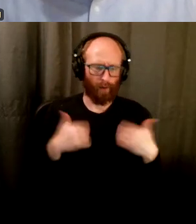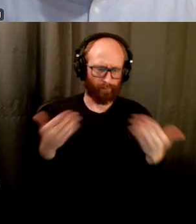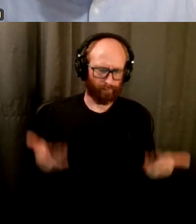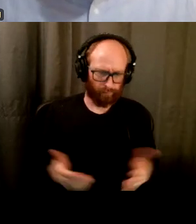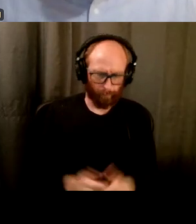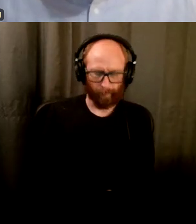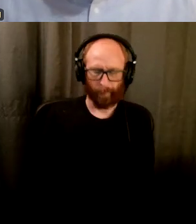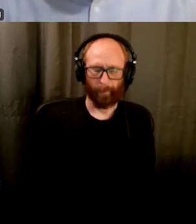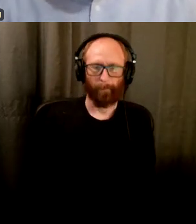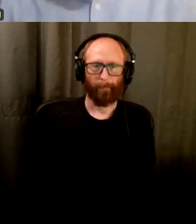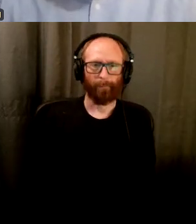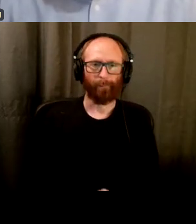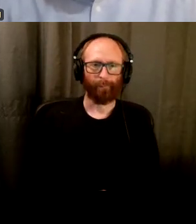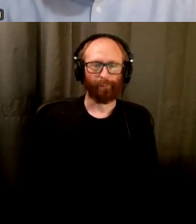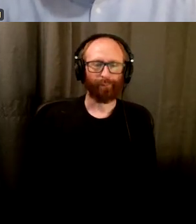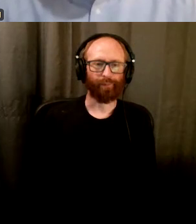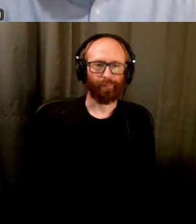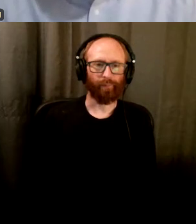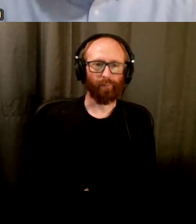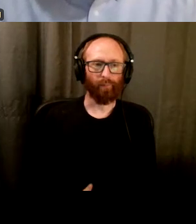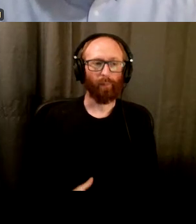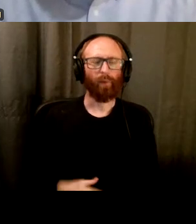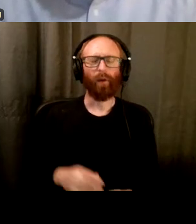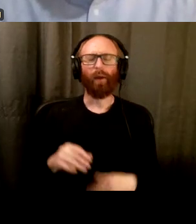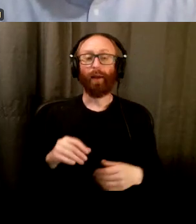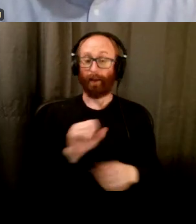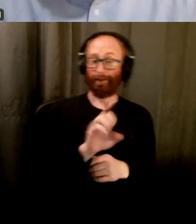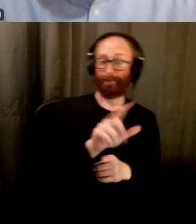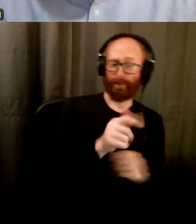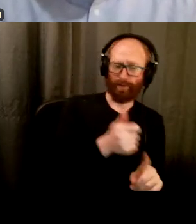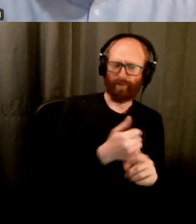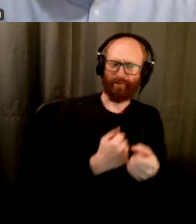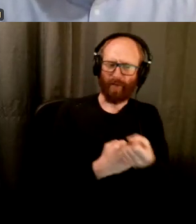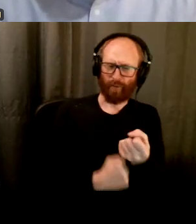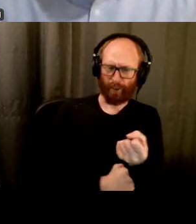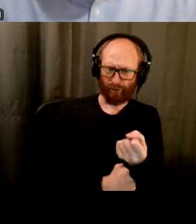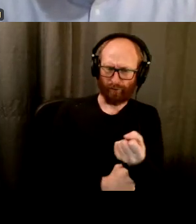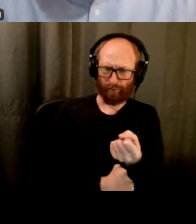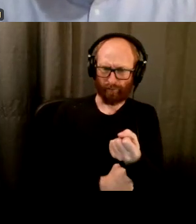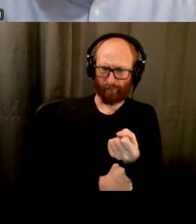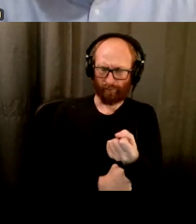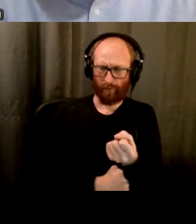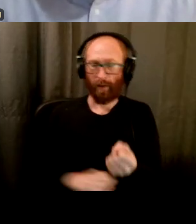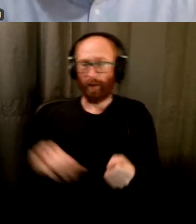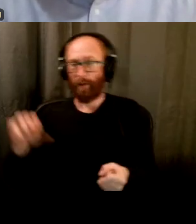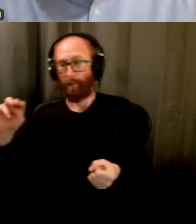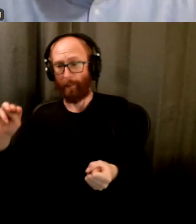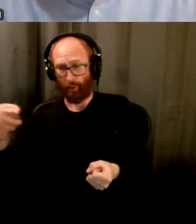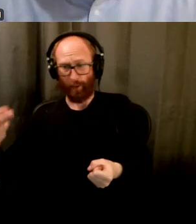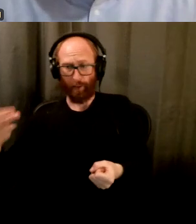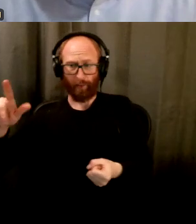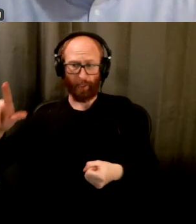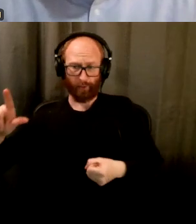And to also point out, social emotional learning is a foundation, and mental health literacy is an education to extend social